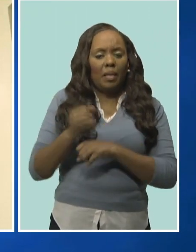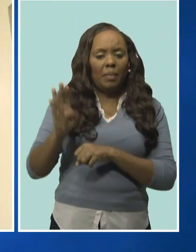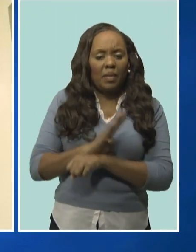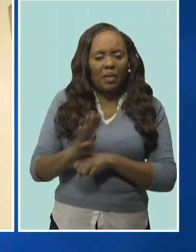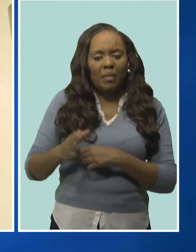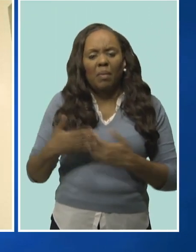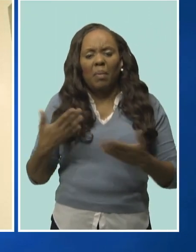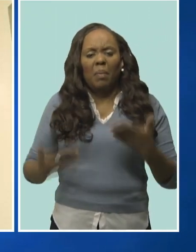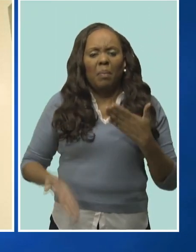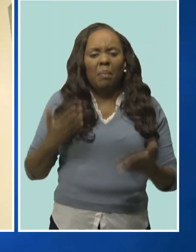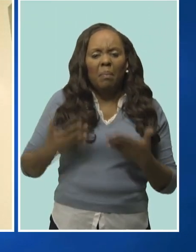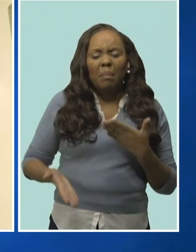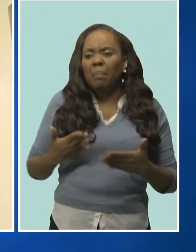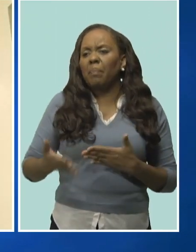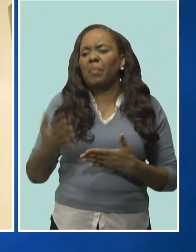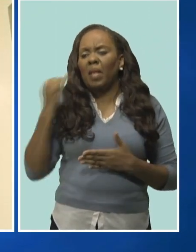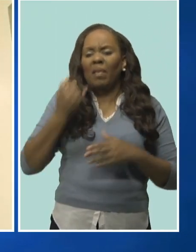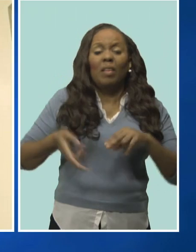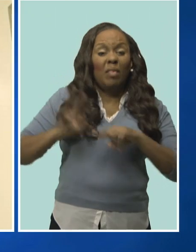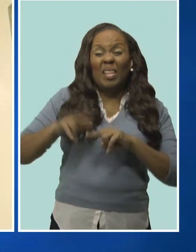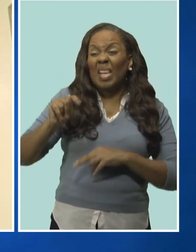a significant number of those companies?